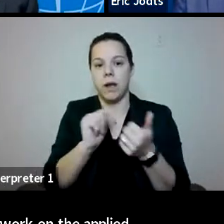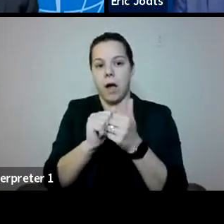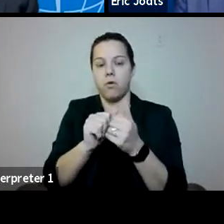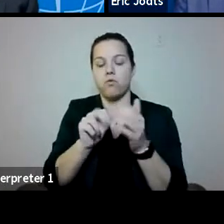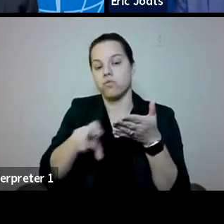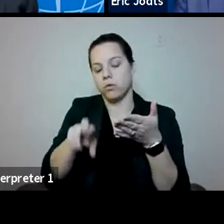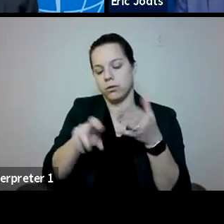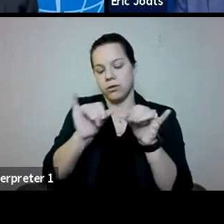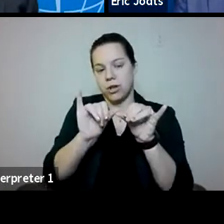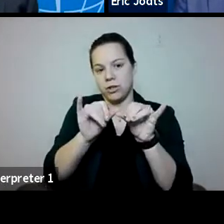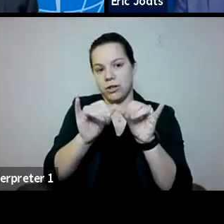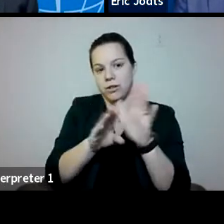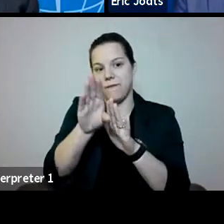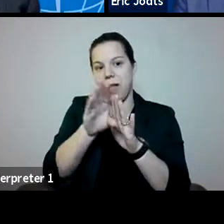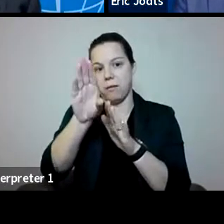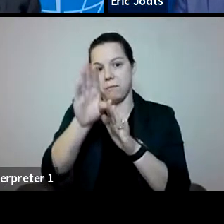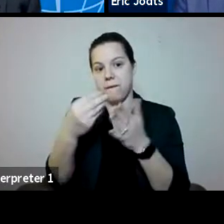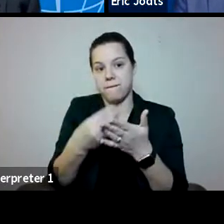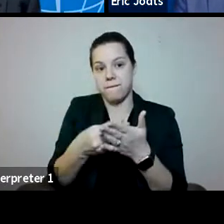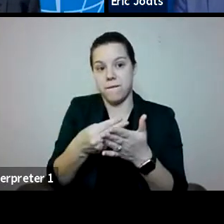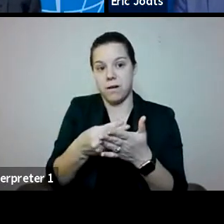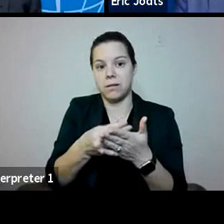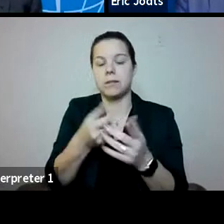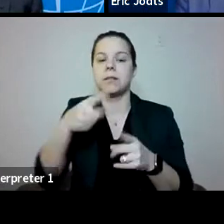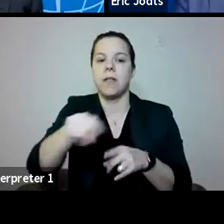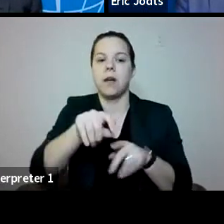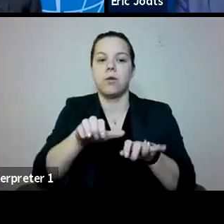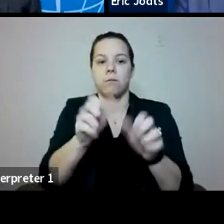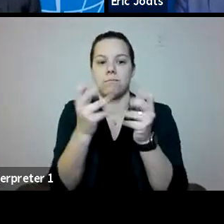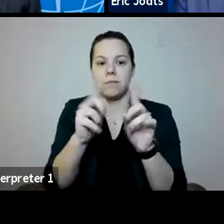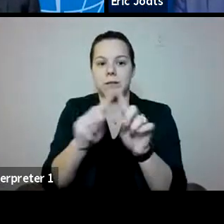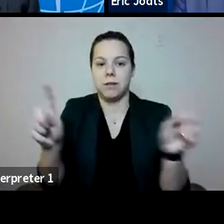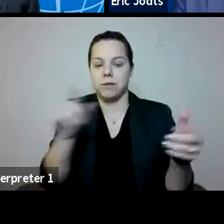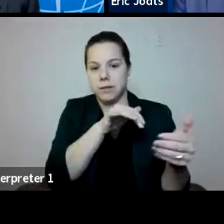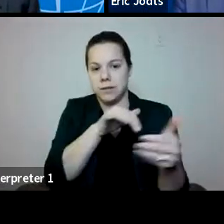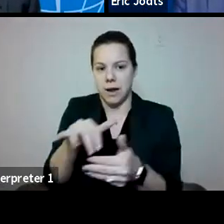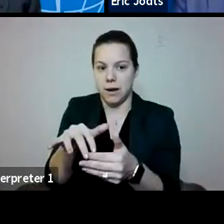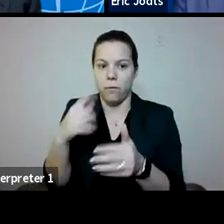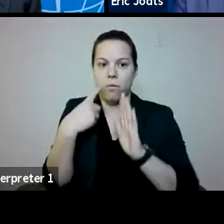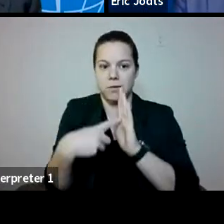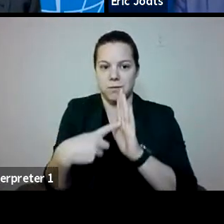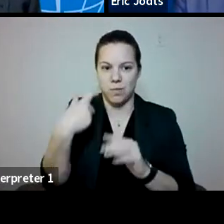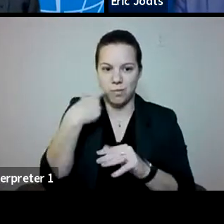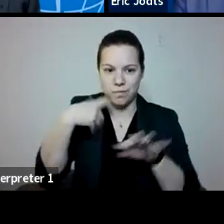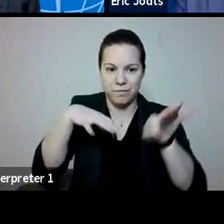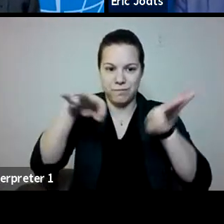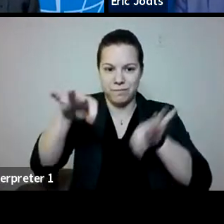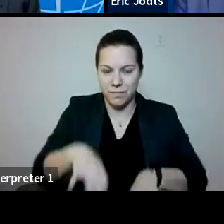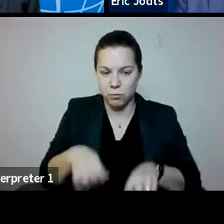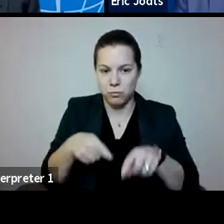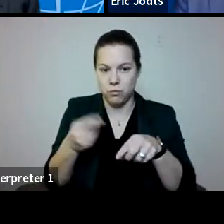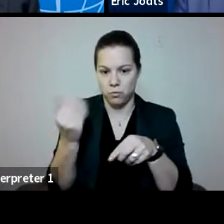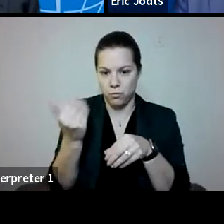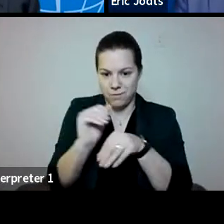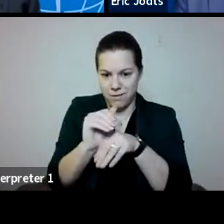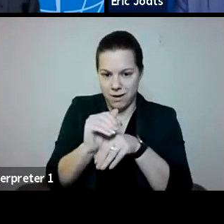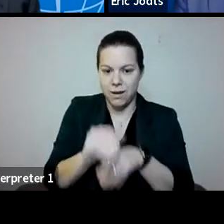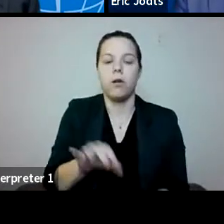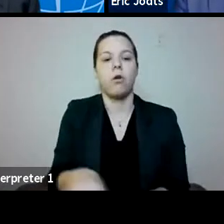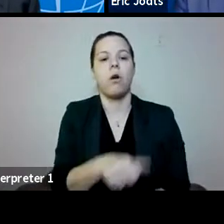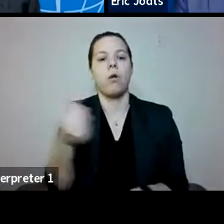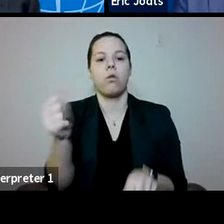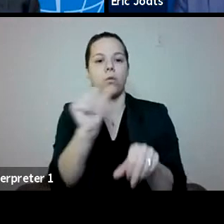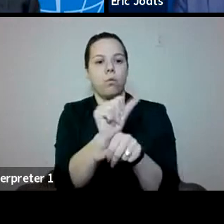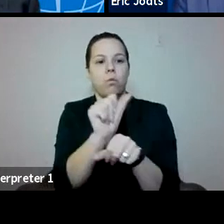funds to do a number of different studies, such as the ones you've heard about here, as well as other work